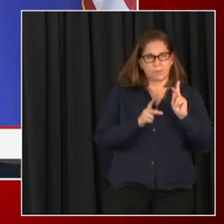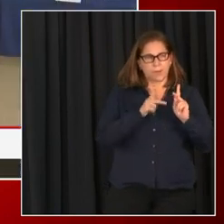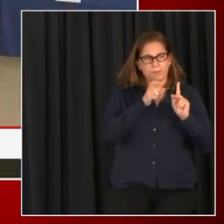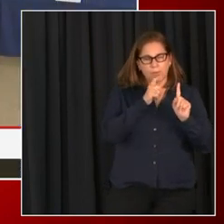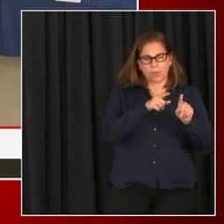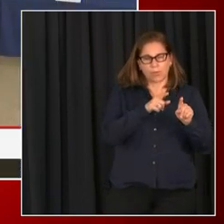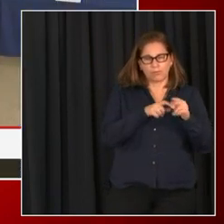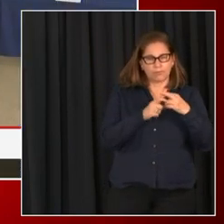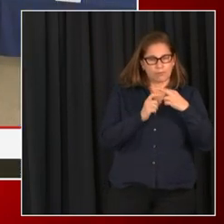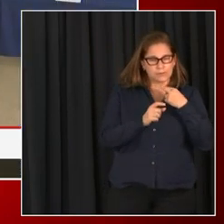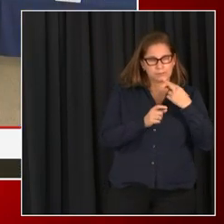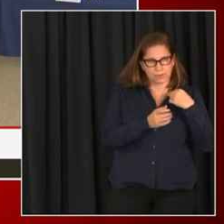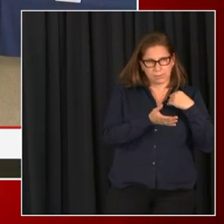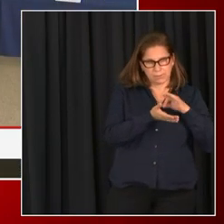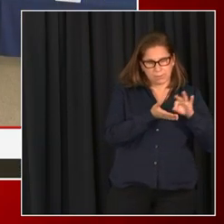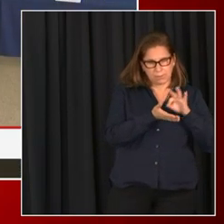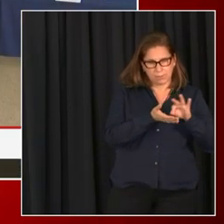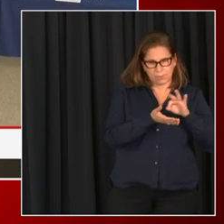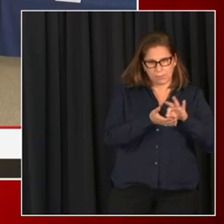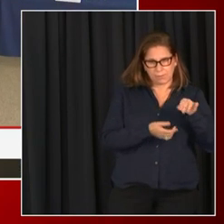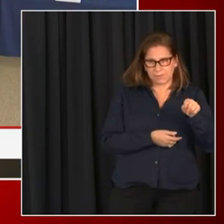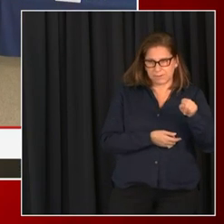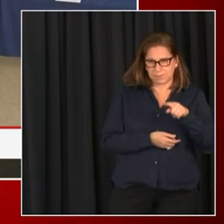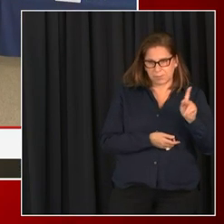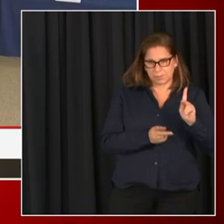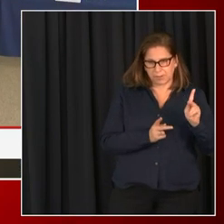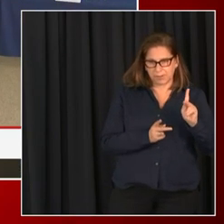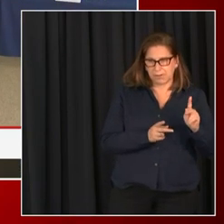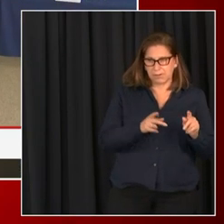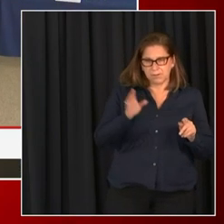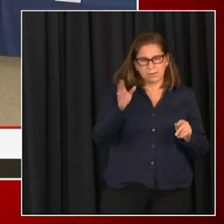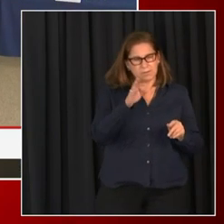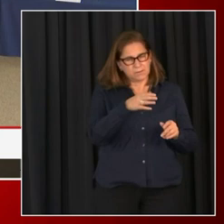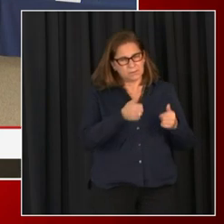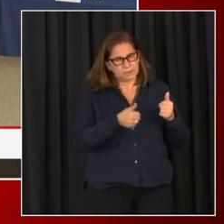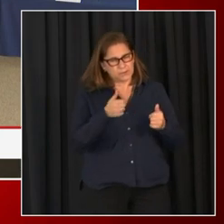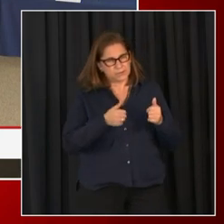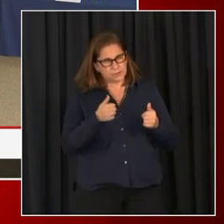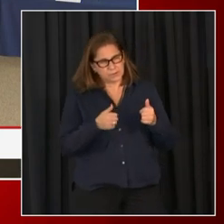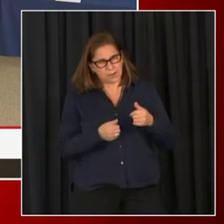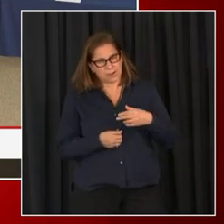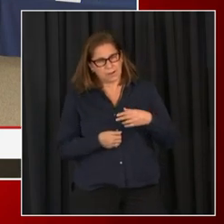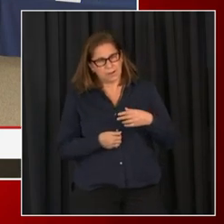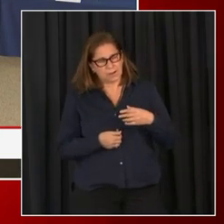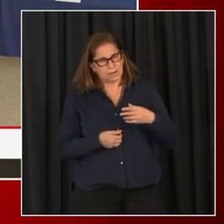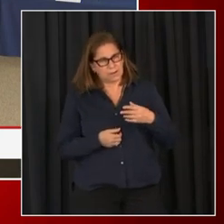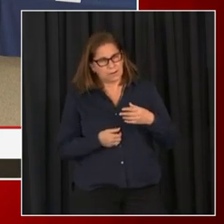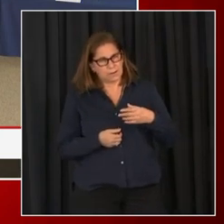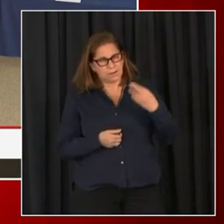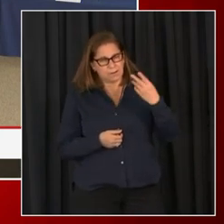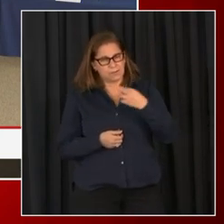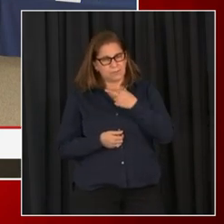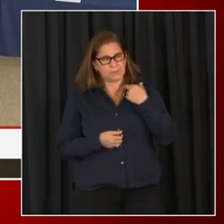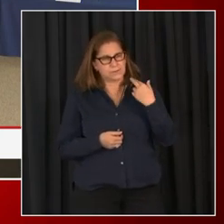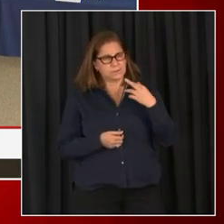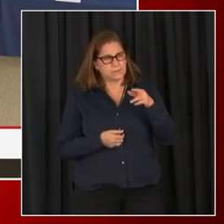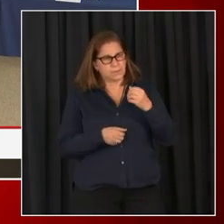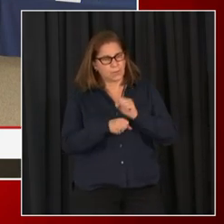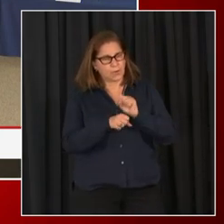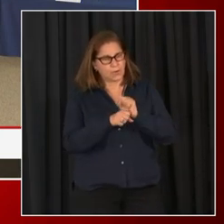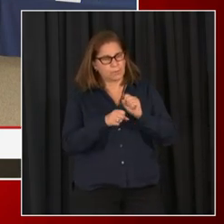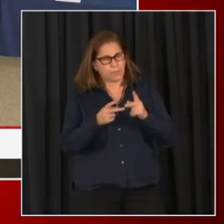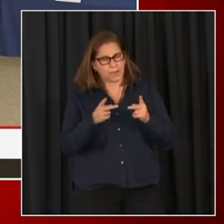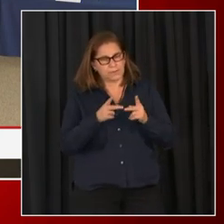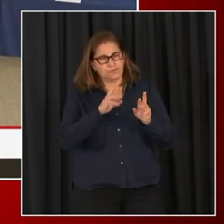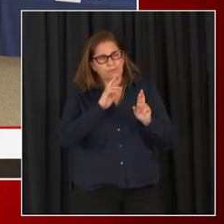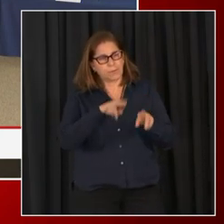numbers? Like, what is the highest workplace that reports COVID numbers? Is it restaurants? Is it